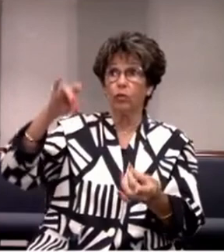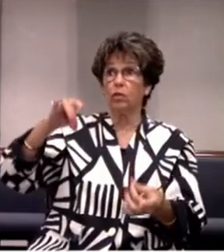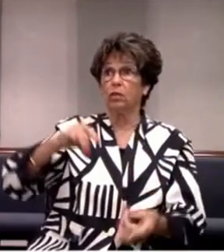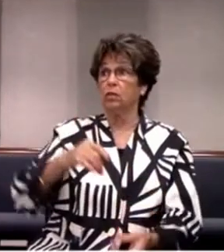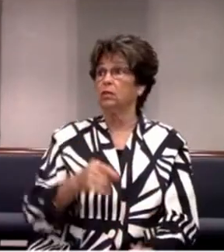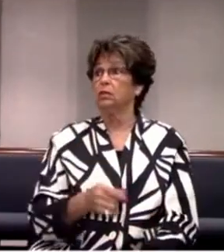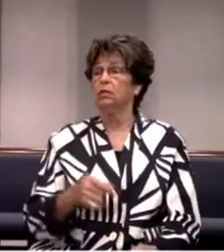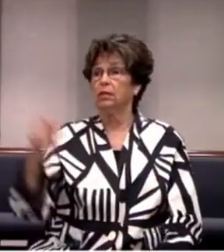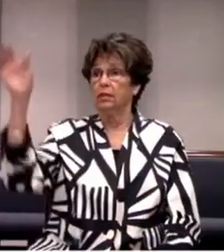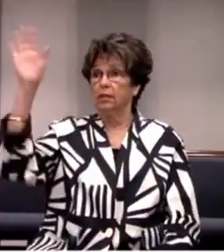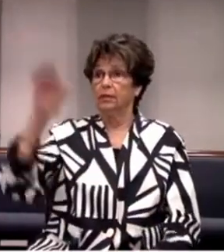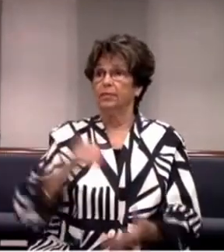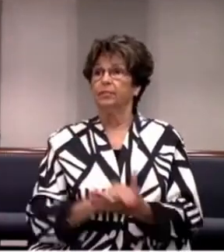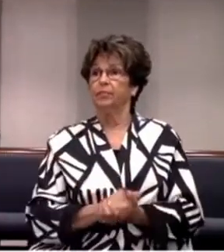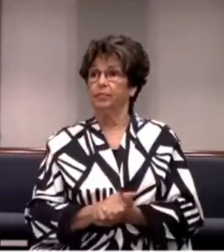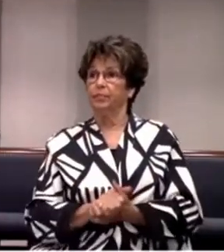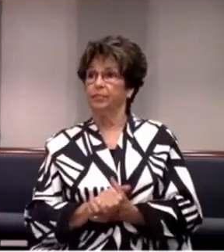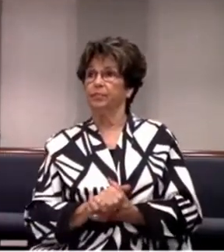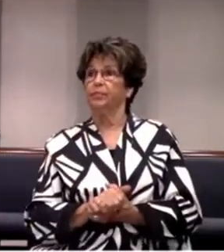Okay.